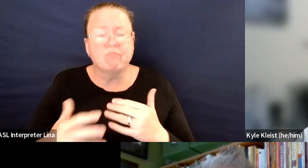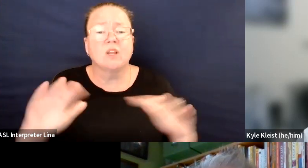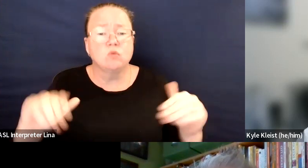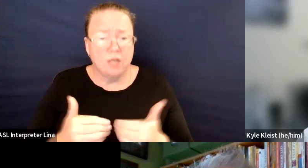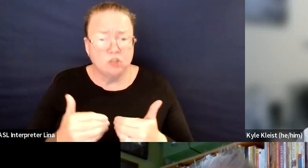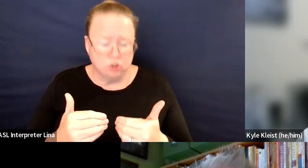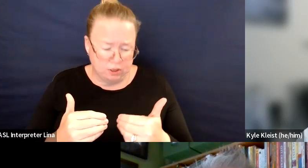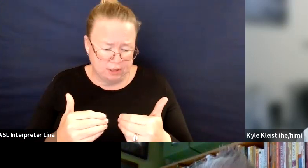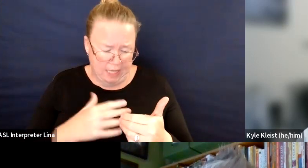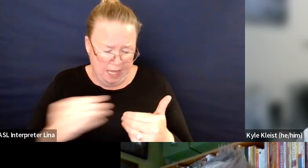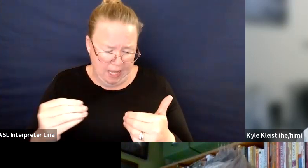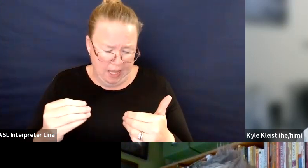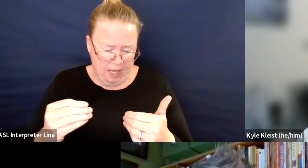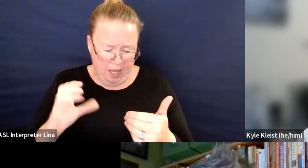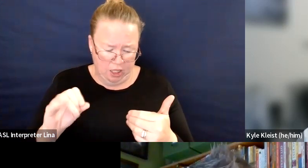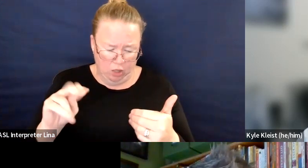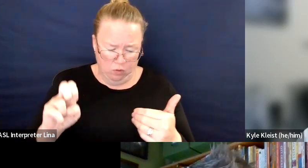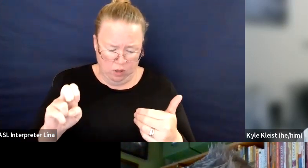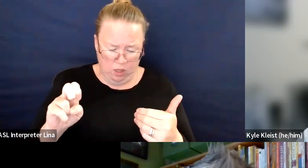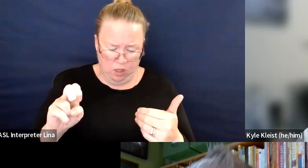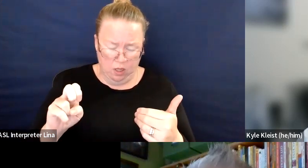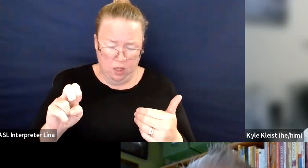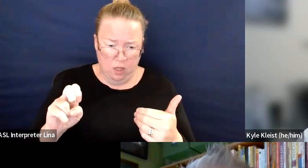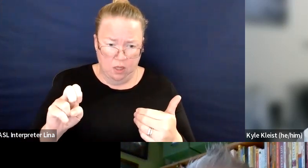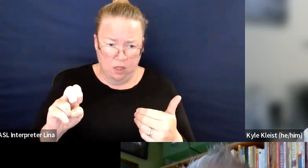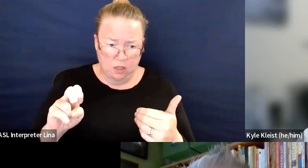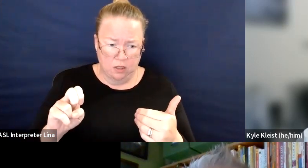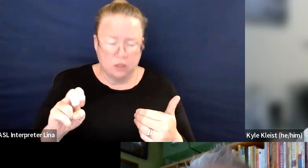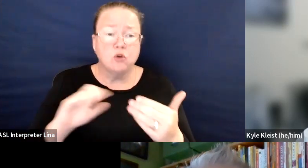introductions. And then from Caroline Scott, it says, especially in rural